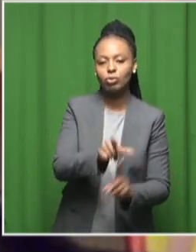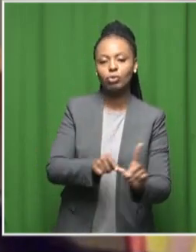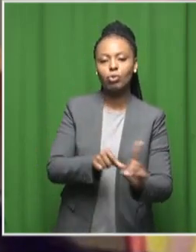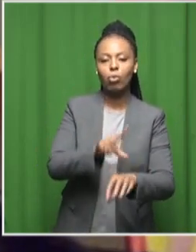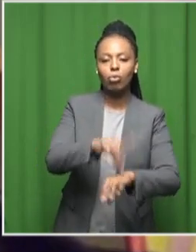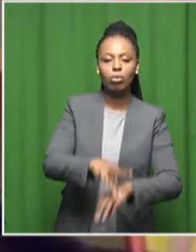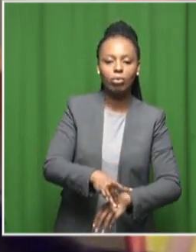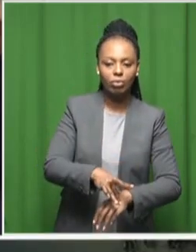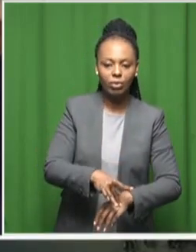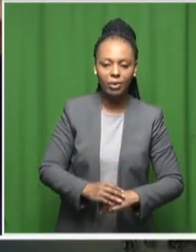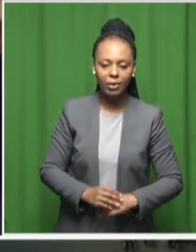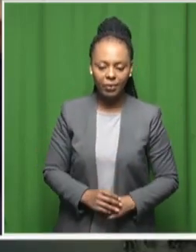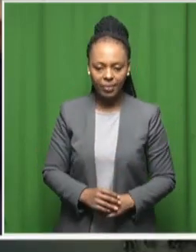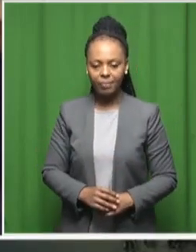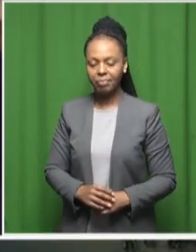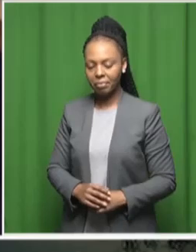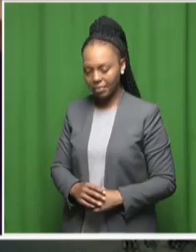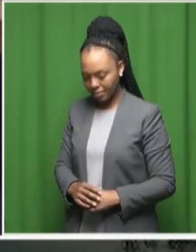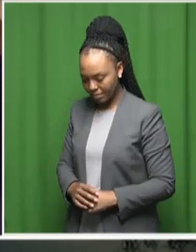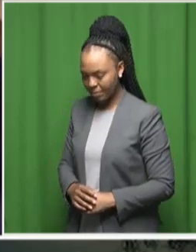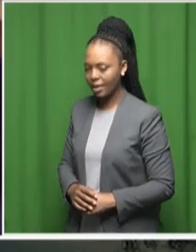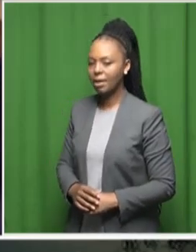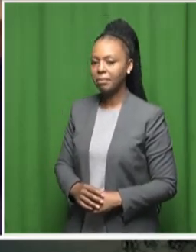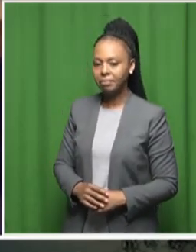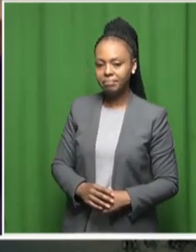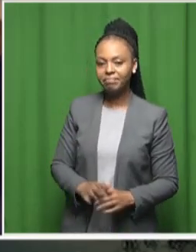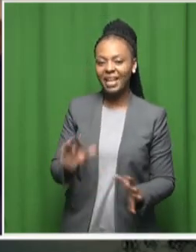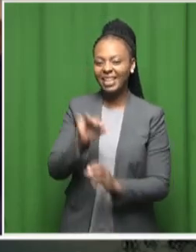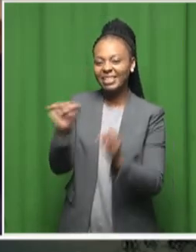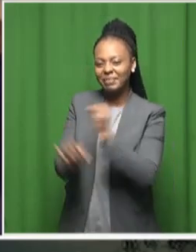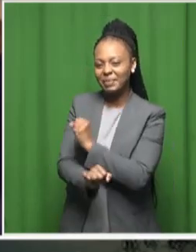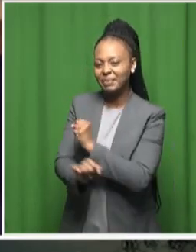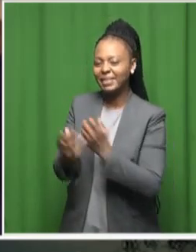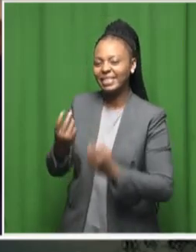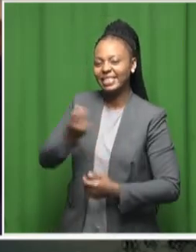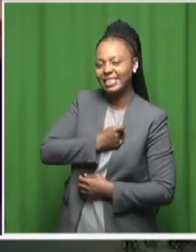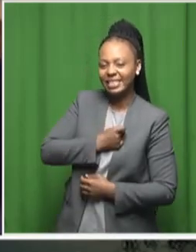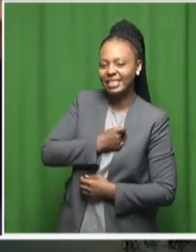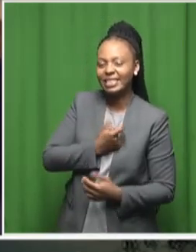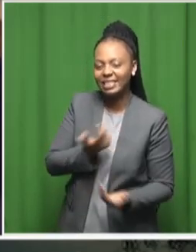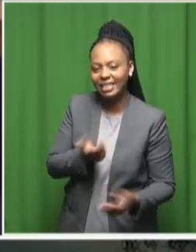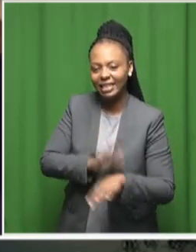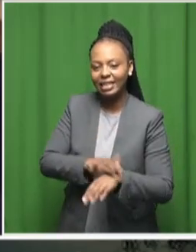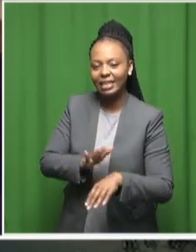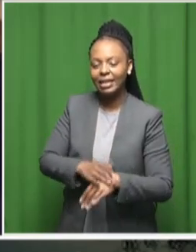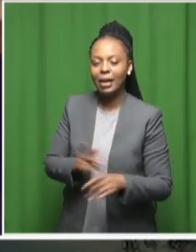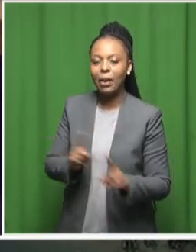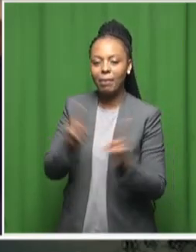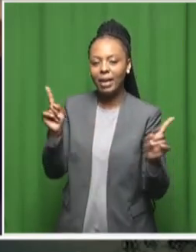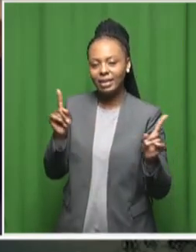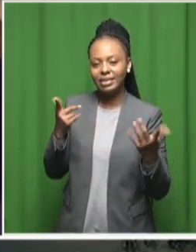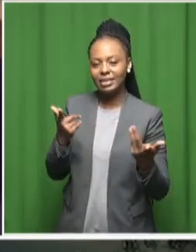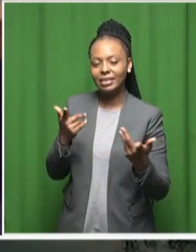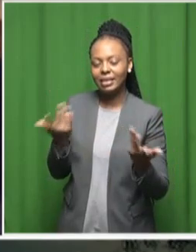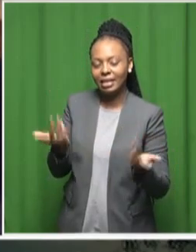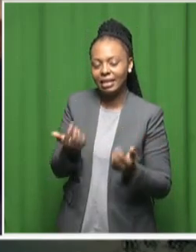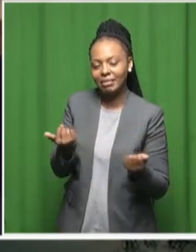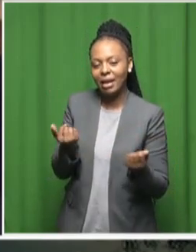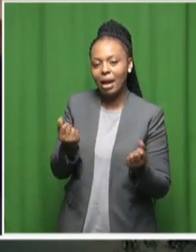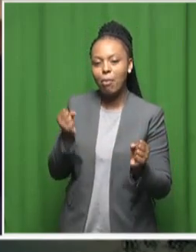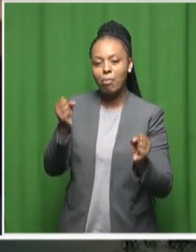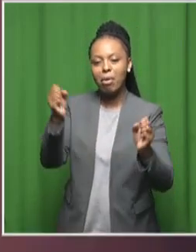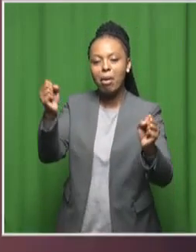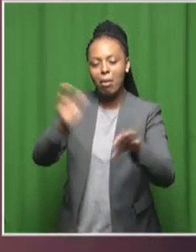Yeah. Unfortunately, we have to leave it there, but hopefully we'll create another opportunity to speak further. We lost some time there with the